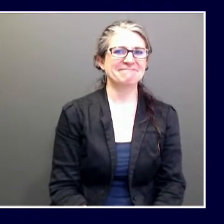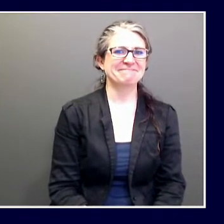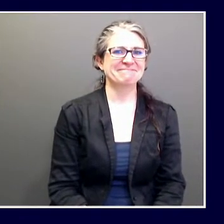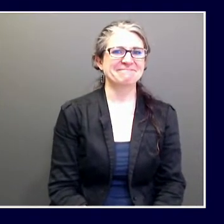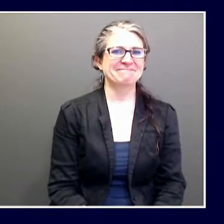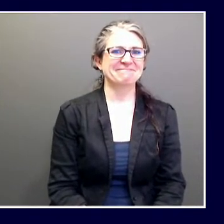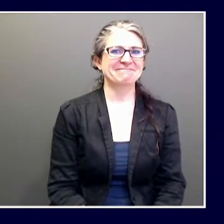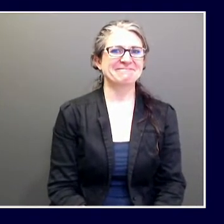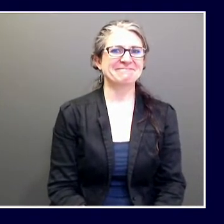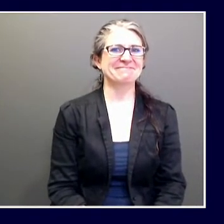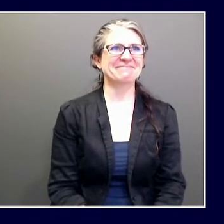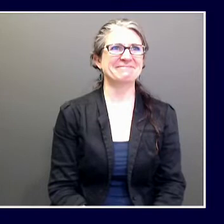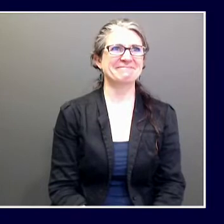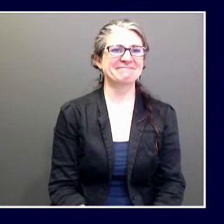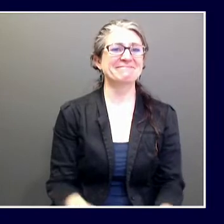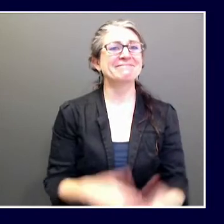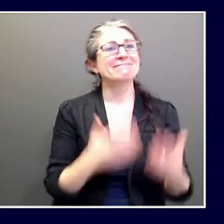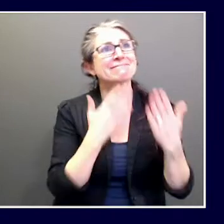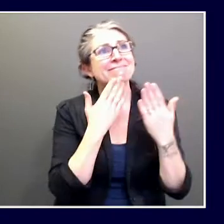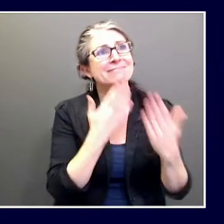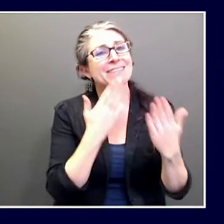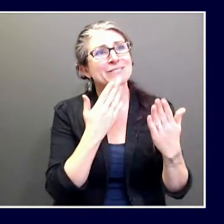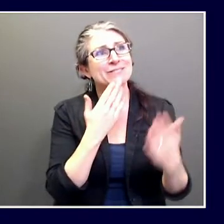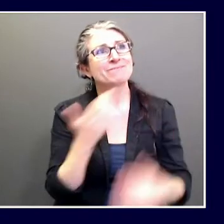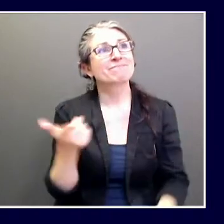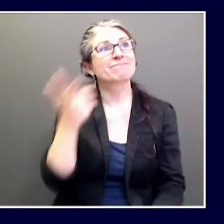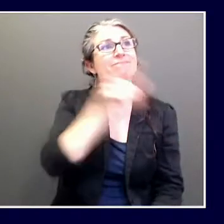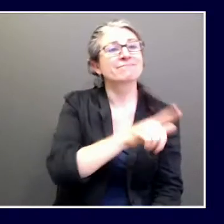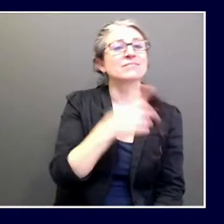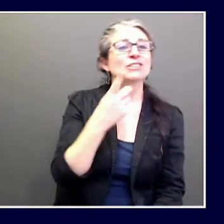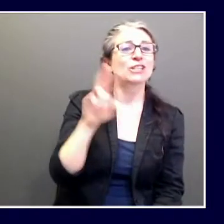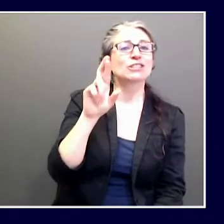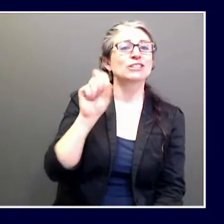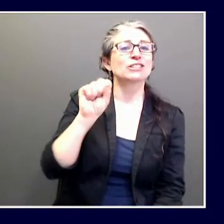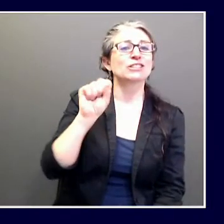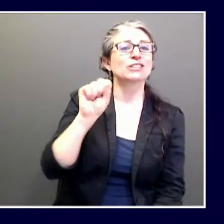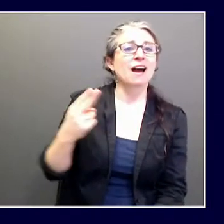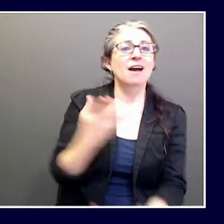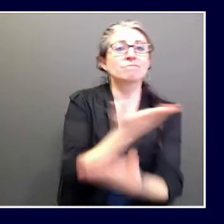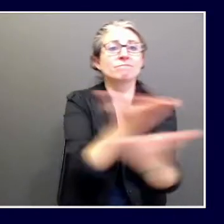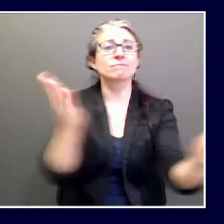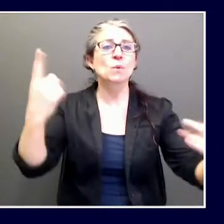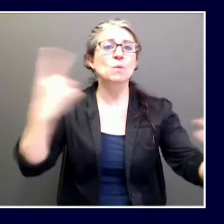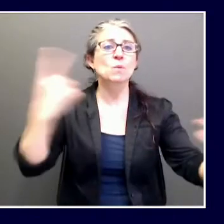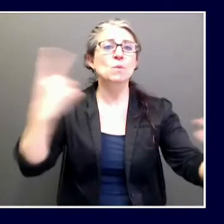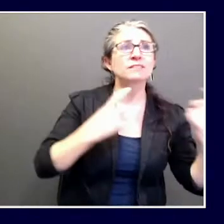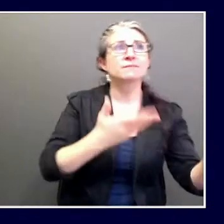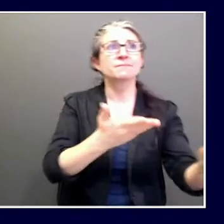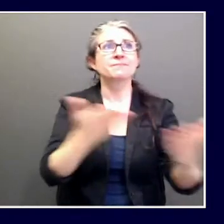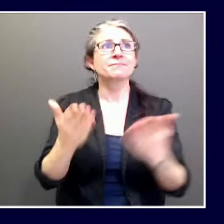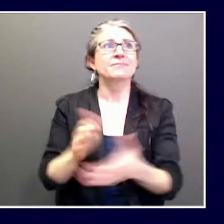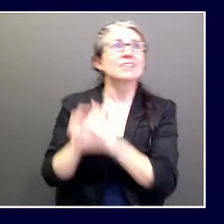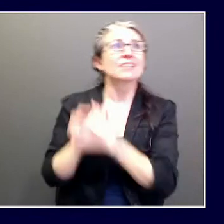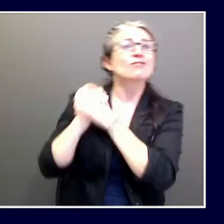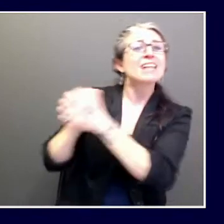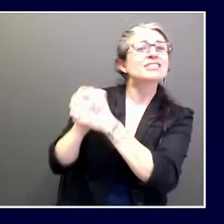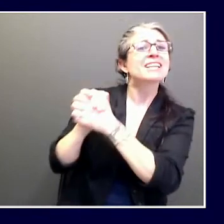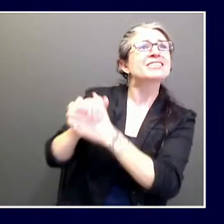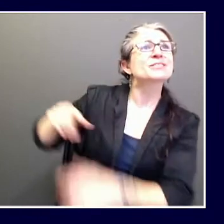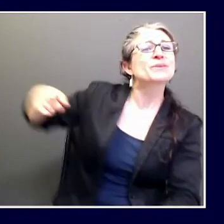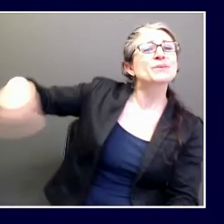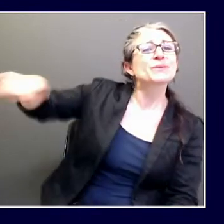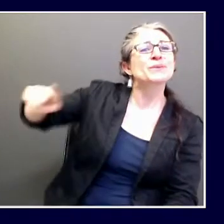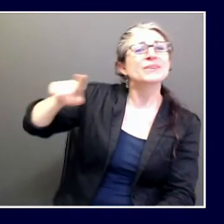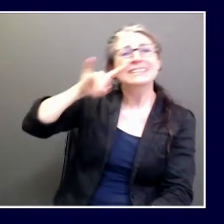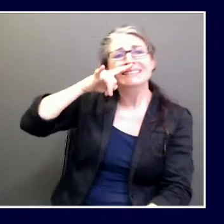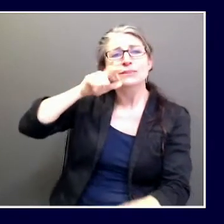Thank you. And Director Shah, I'll turn it back over to you for questions. Great. Well, thank you, Commissioner, and congratulations to our winners, as well as all of the other kids